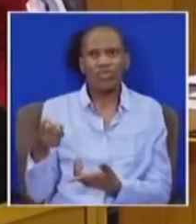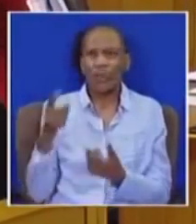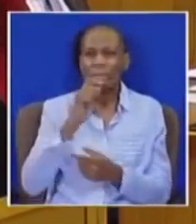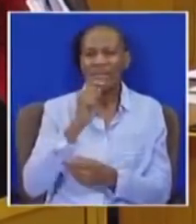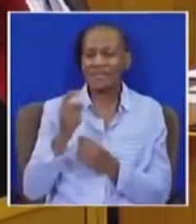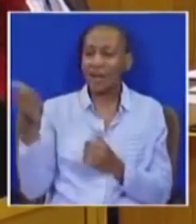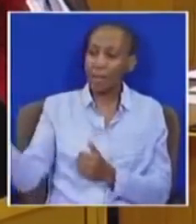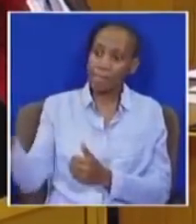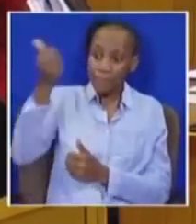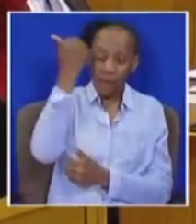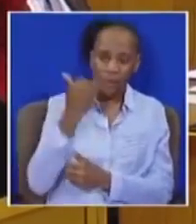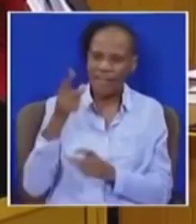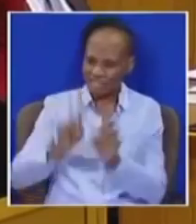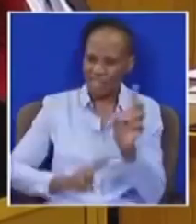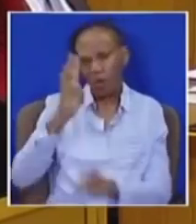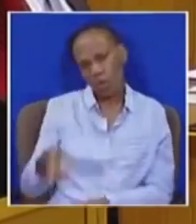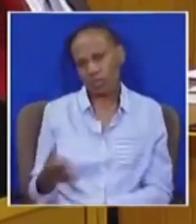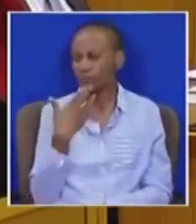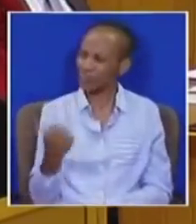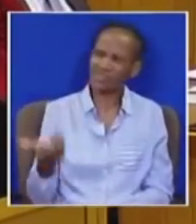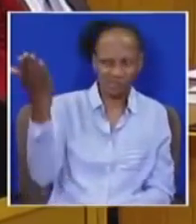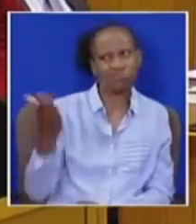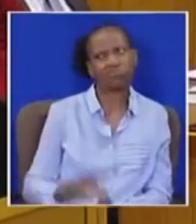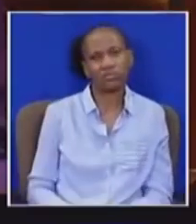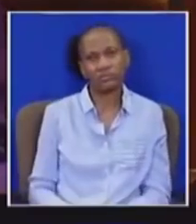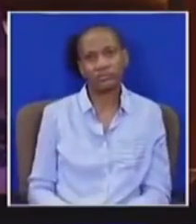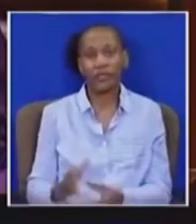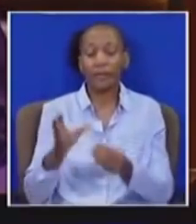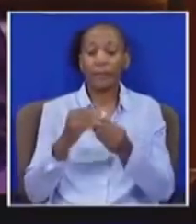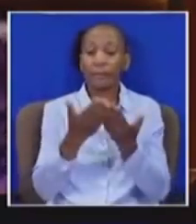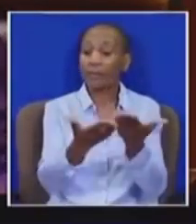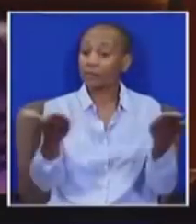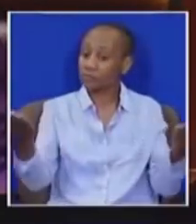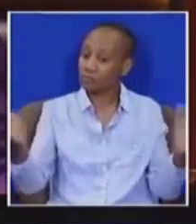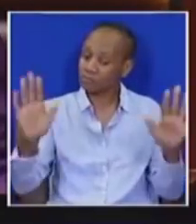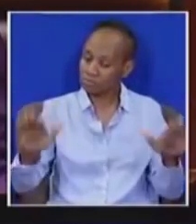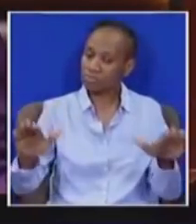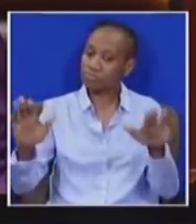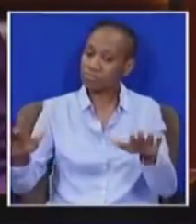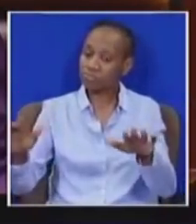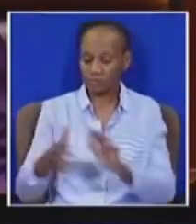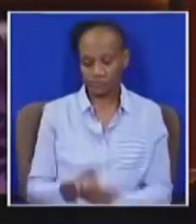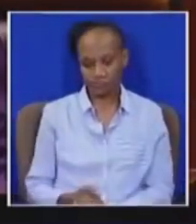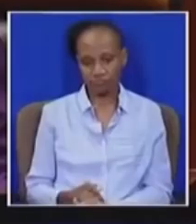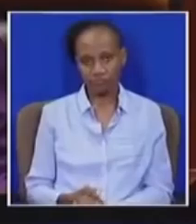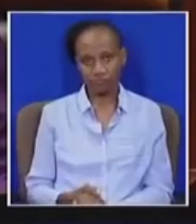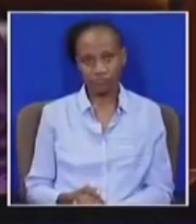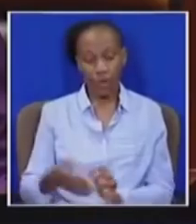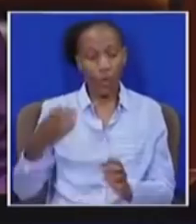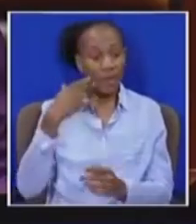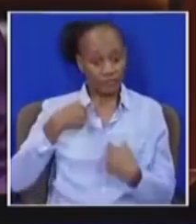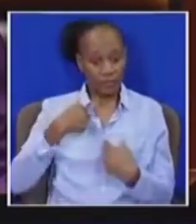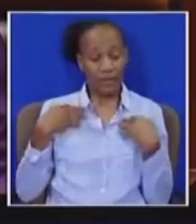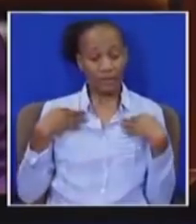failure. Please. Order, honorable members. When the Speaker was on the